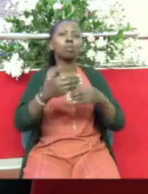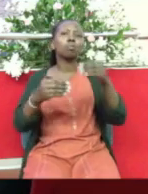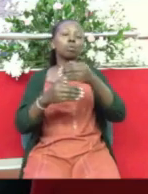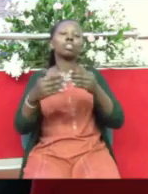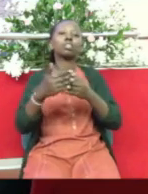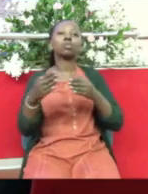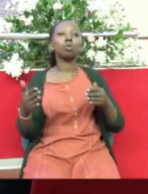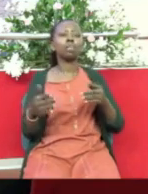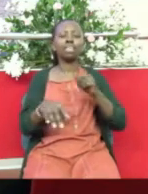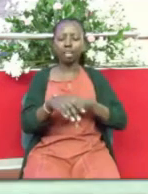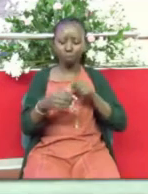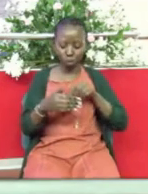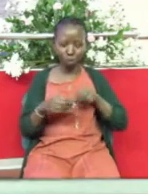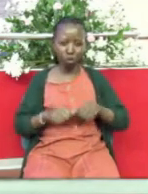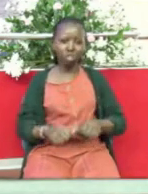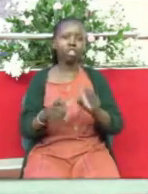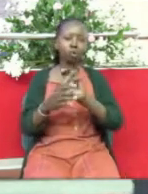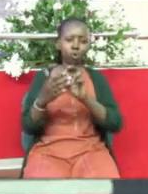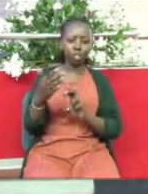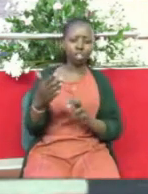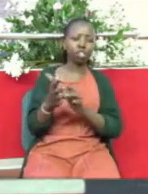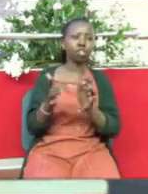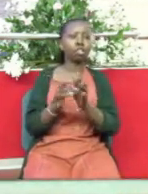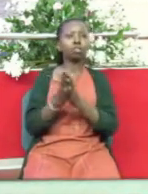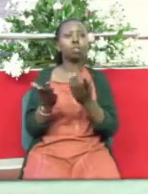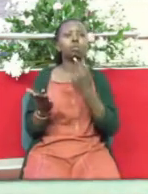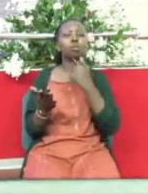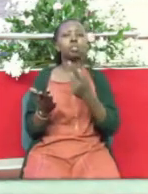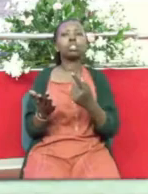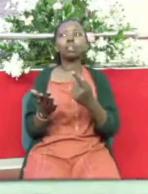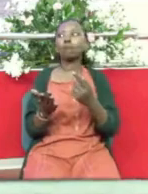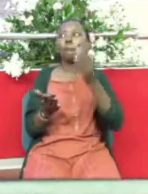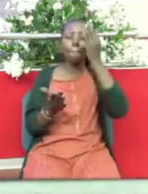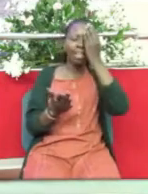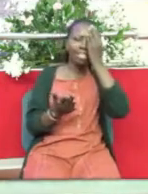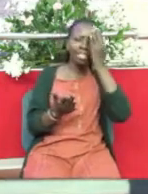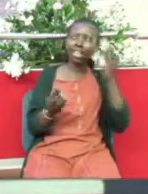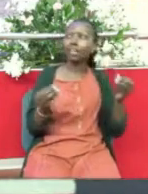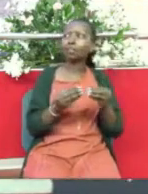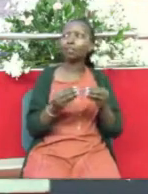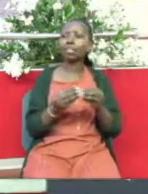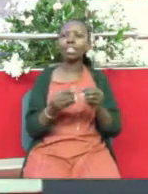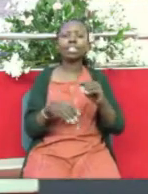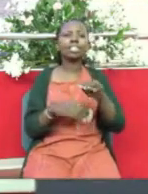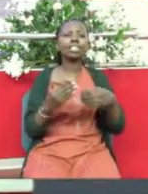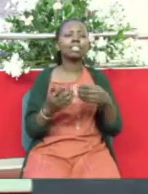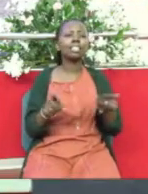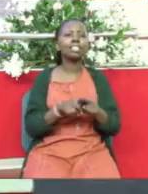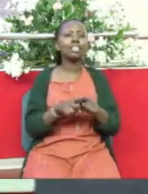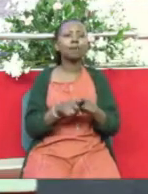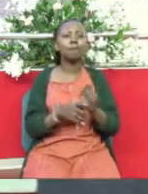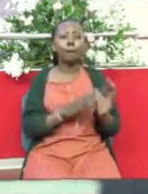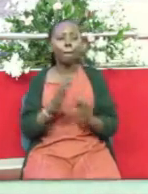you continue reading in the book of Ezra, the Bible says that the Israelites gathered all the documents that they had been given when they were being